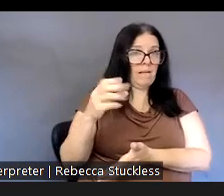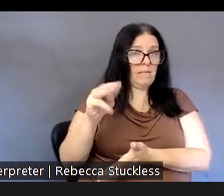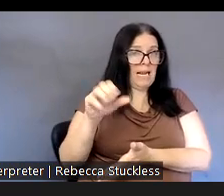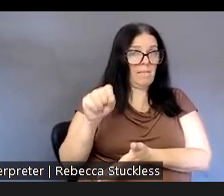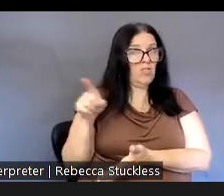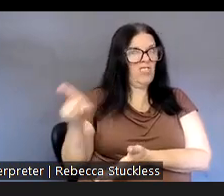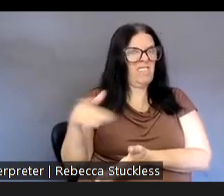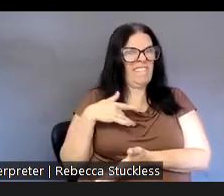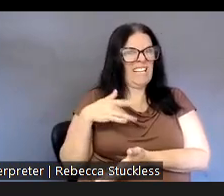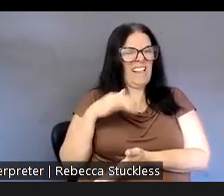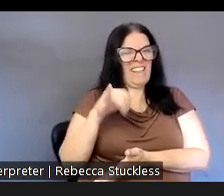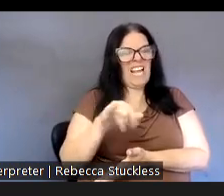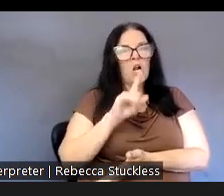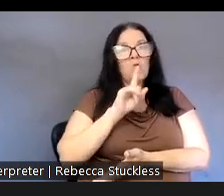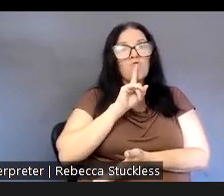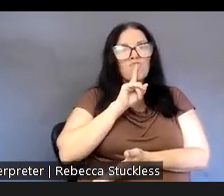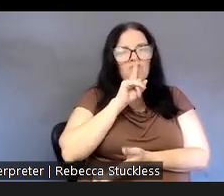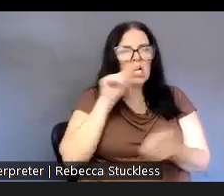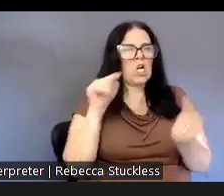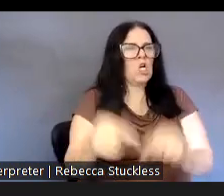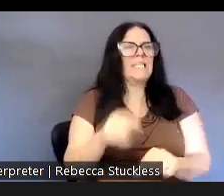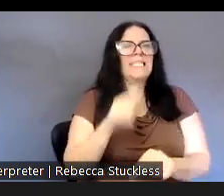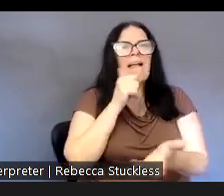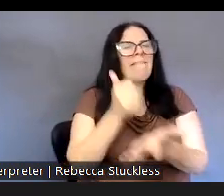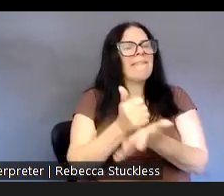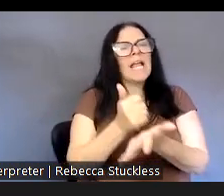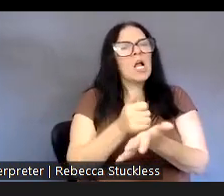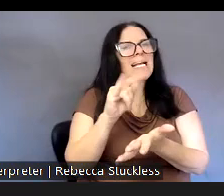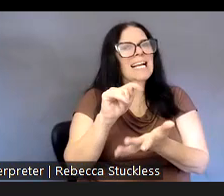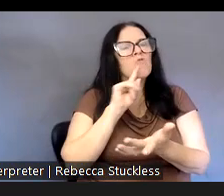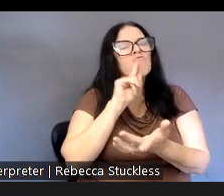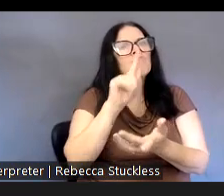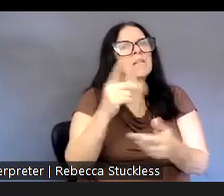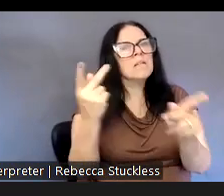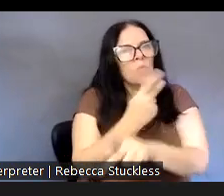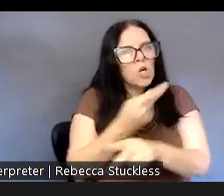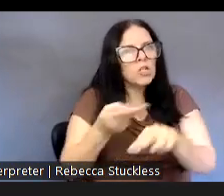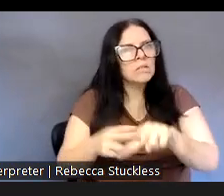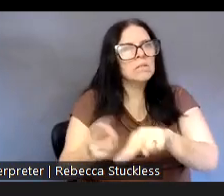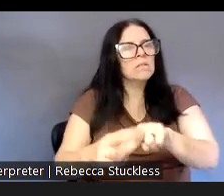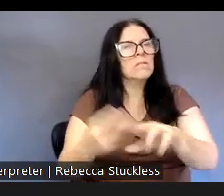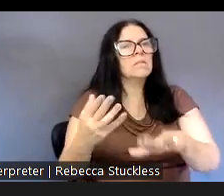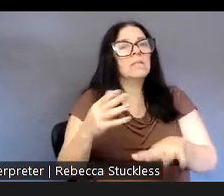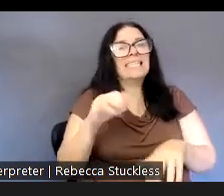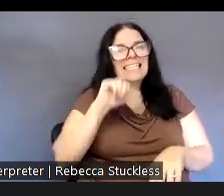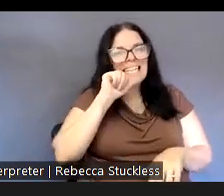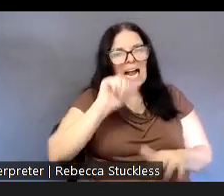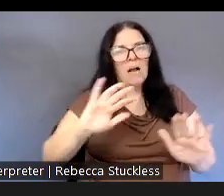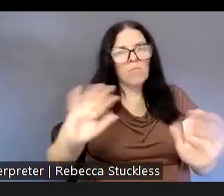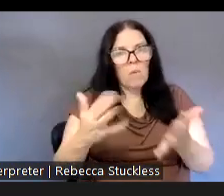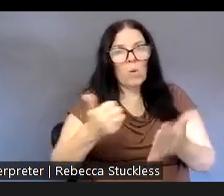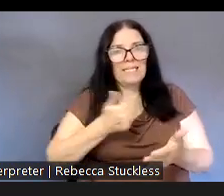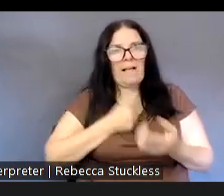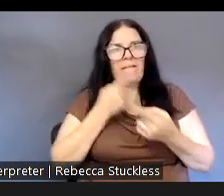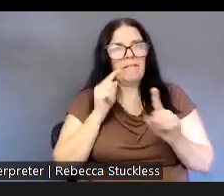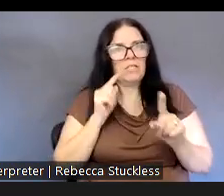it's actually anti-therapeutic, rather than, in other words, rather than promoting self-efficacy,